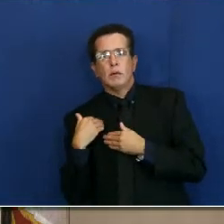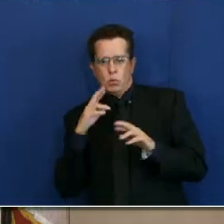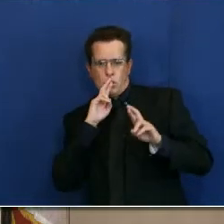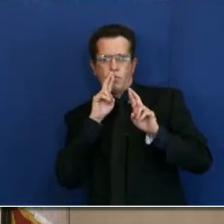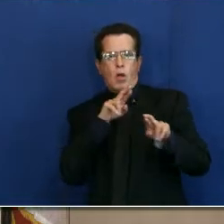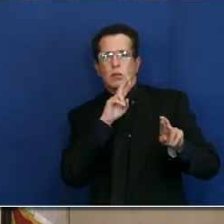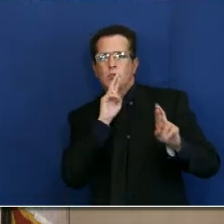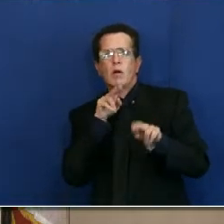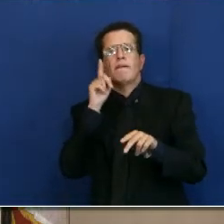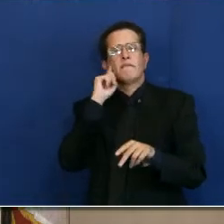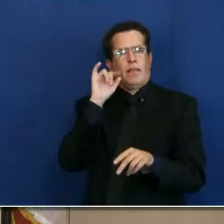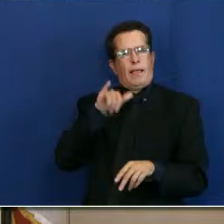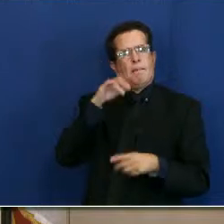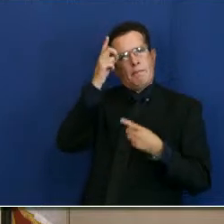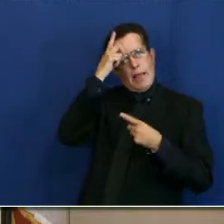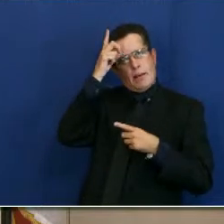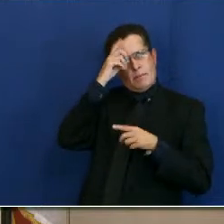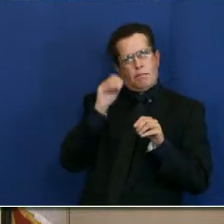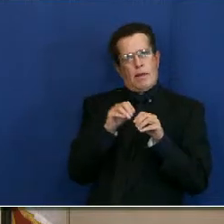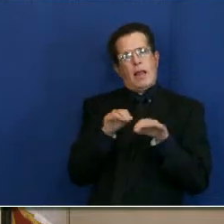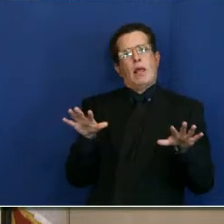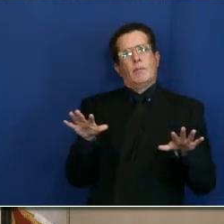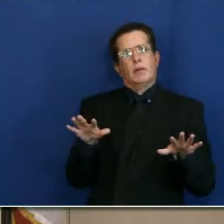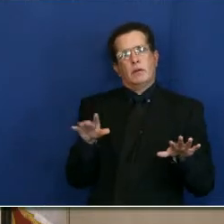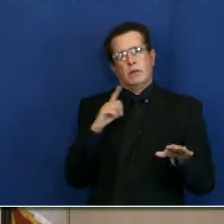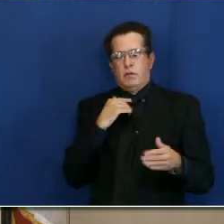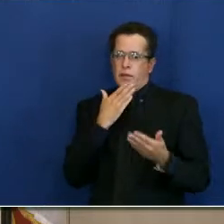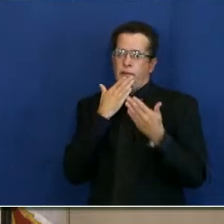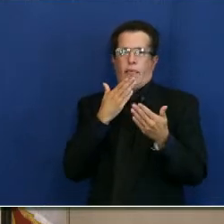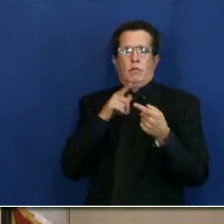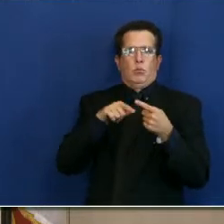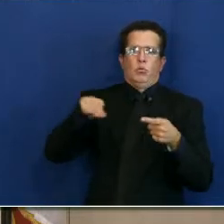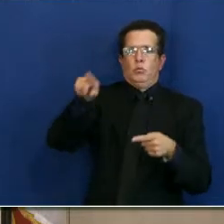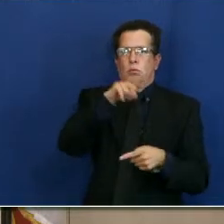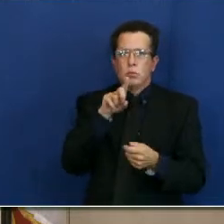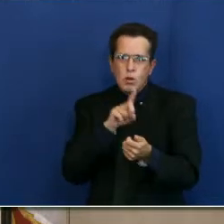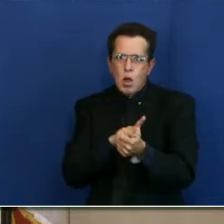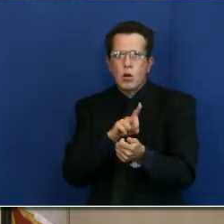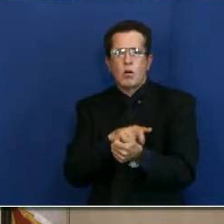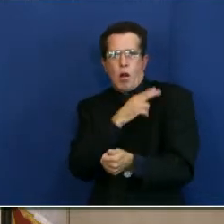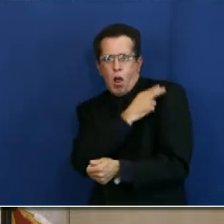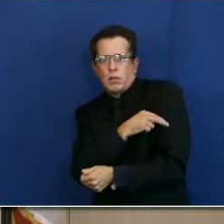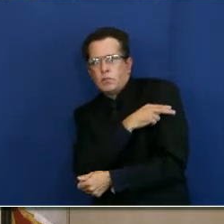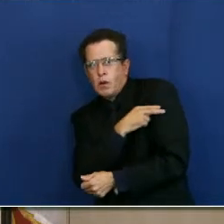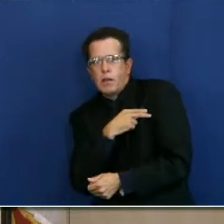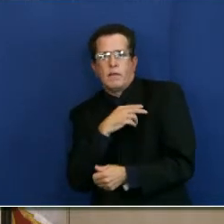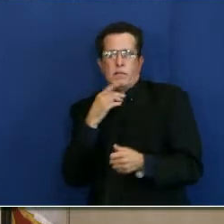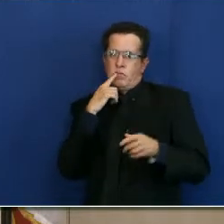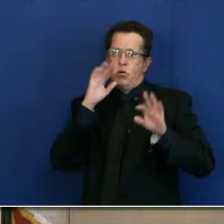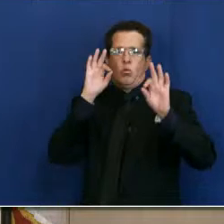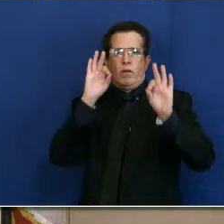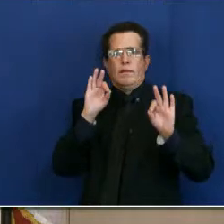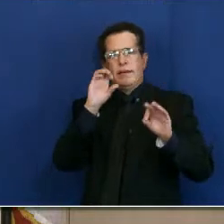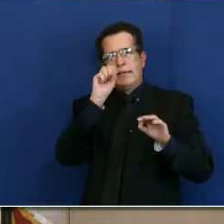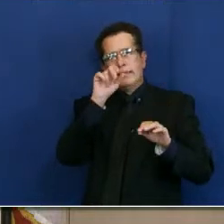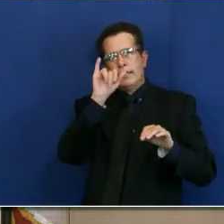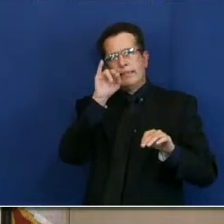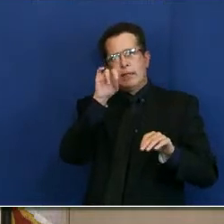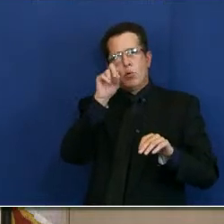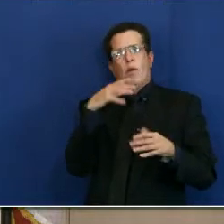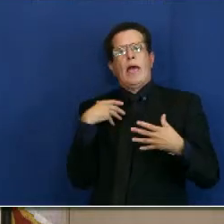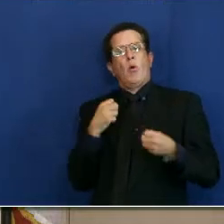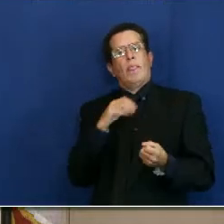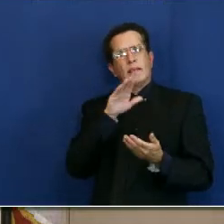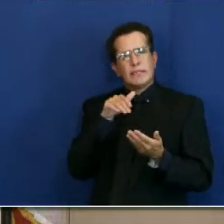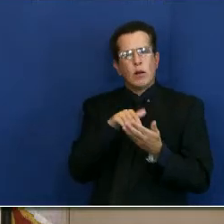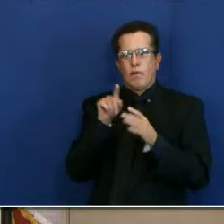the pandemic. In my district, I'm fortunate to have such great, outstanding organizations as the San Ysidro Health Center,